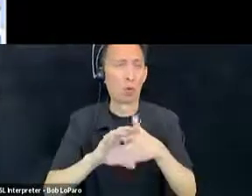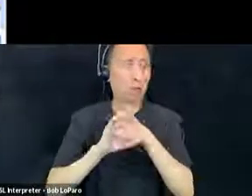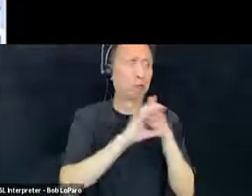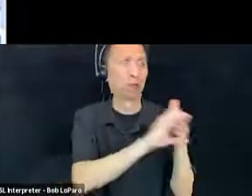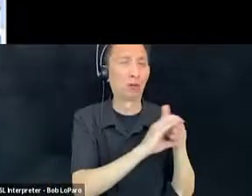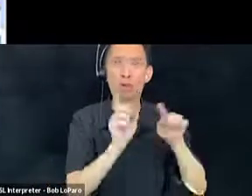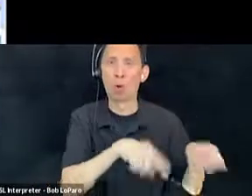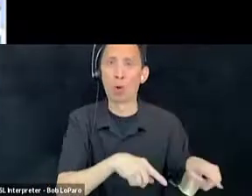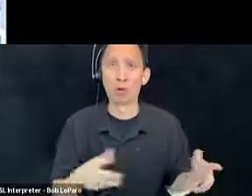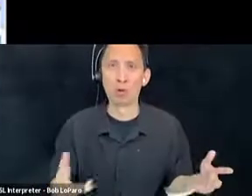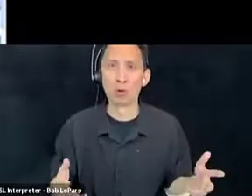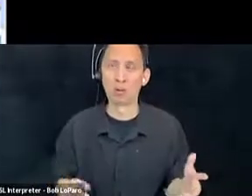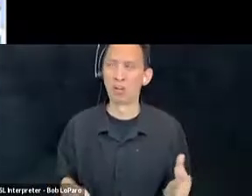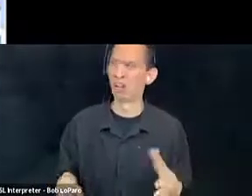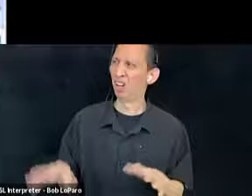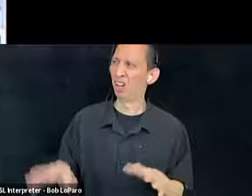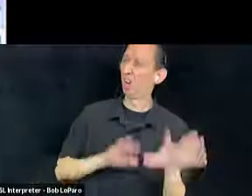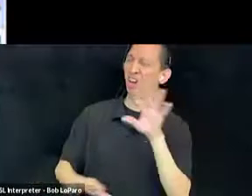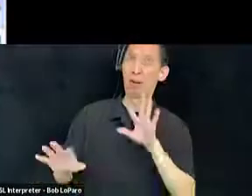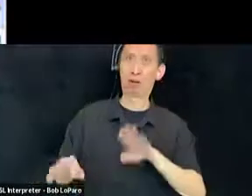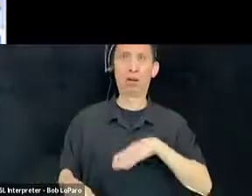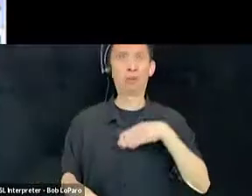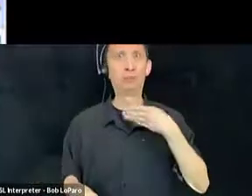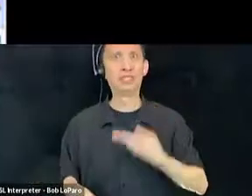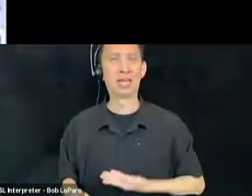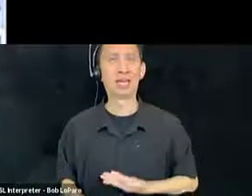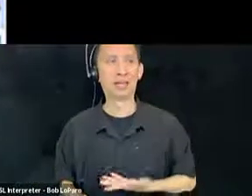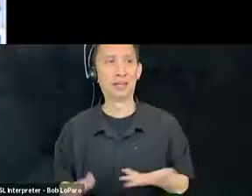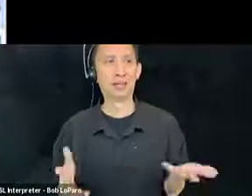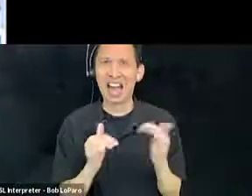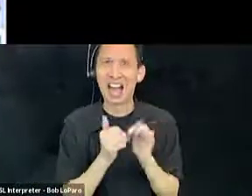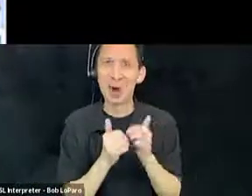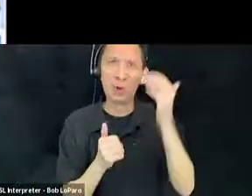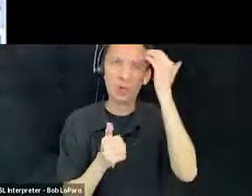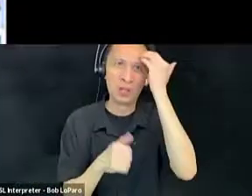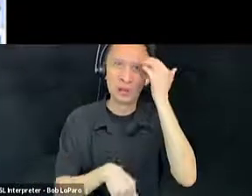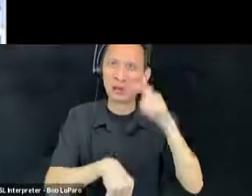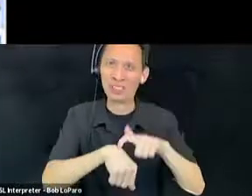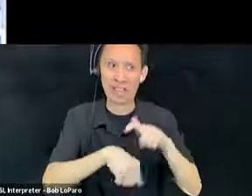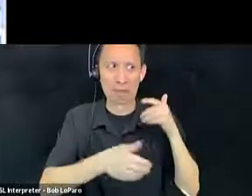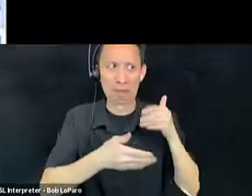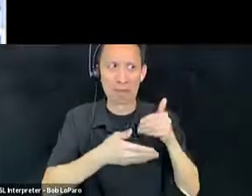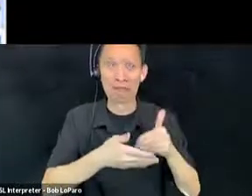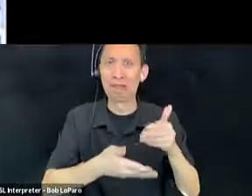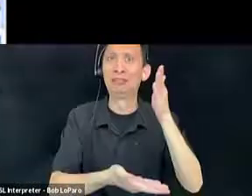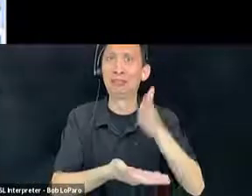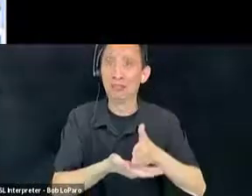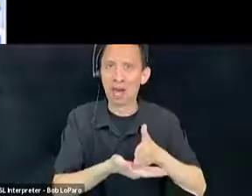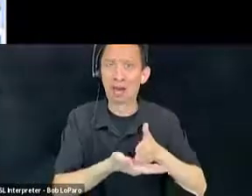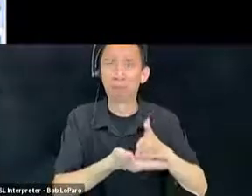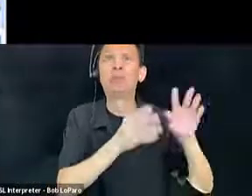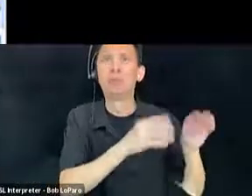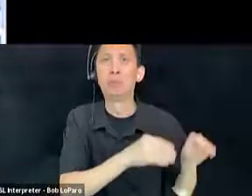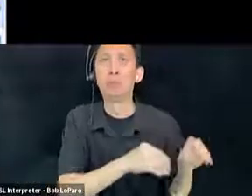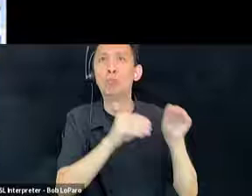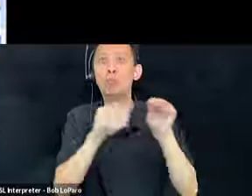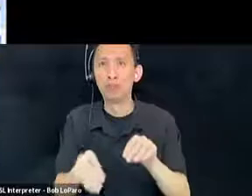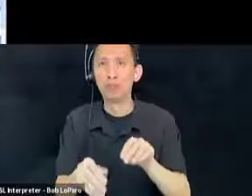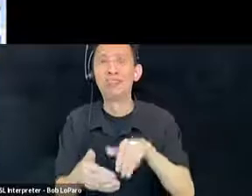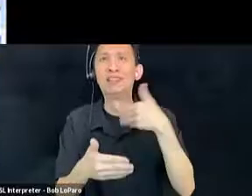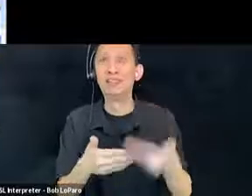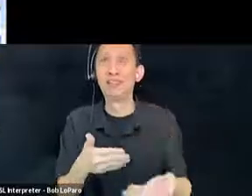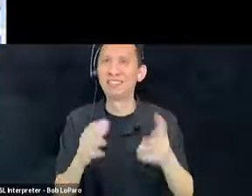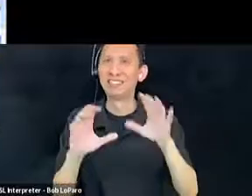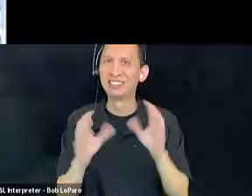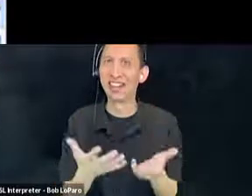you know, they might be doing an activity they really like, and there's no indication that that's going to be ending soon. But all of a sudden they're being forced and pulled away to do the next thing.